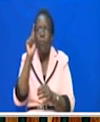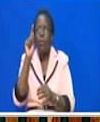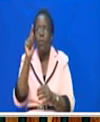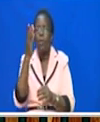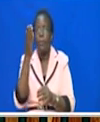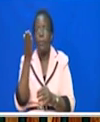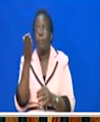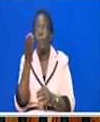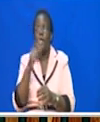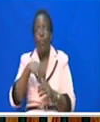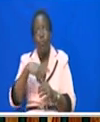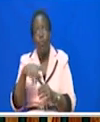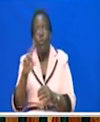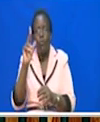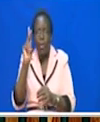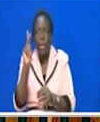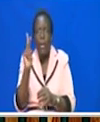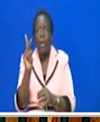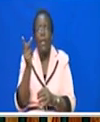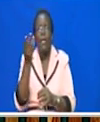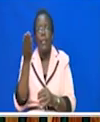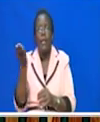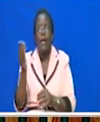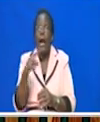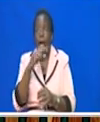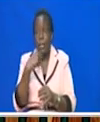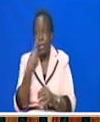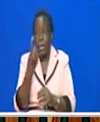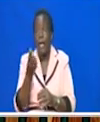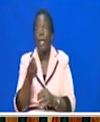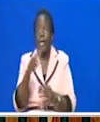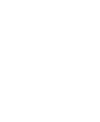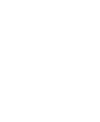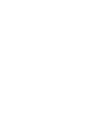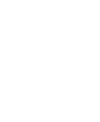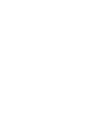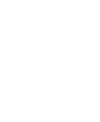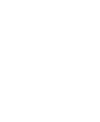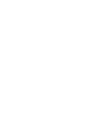Go to the key thing, pinpoint, tell us this is why they resisted.